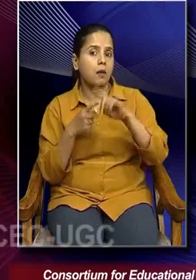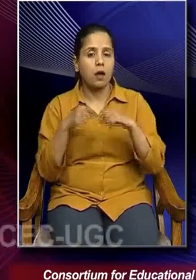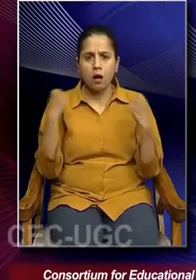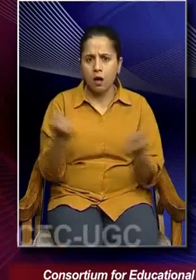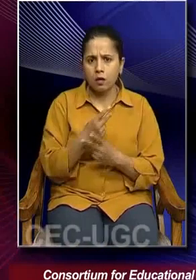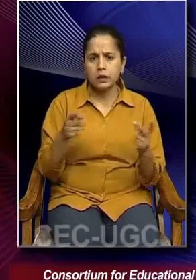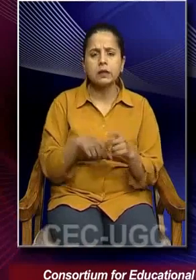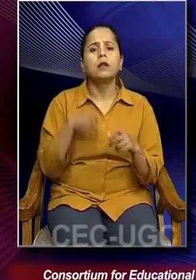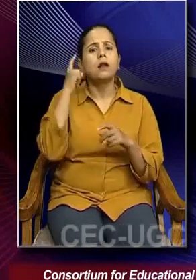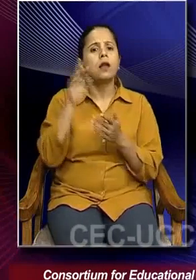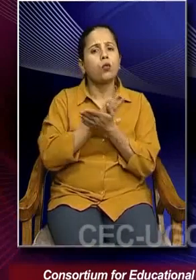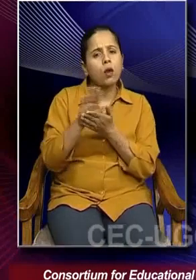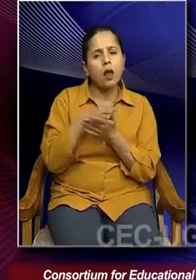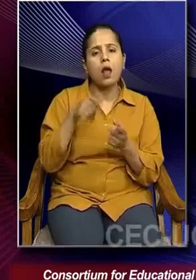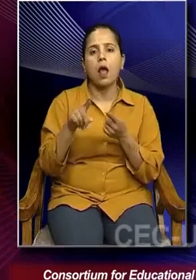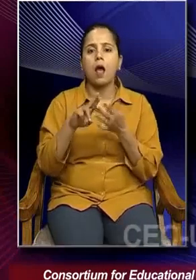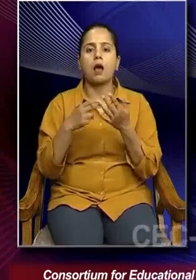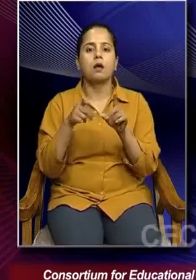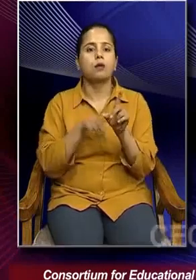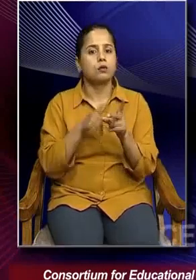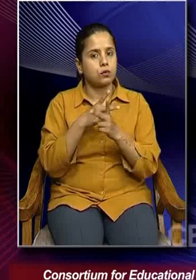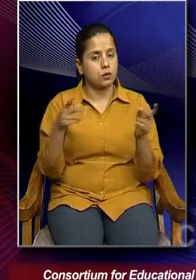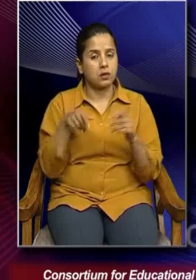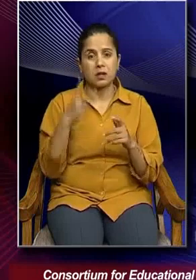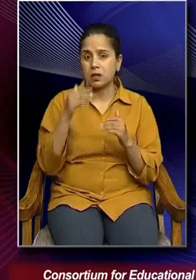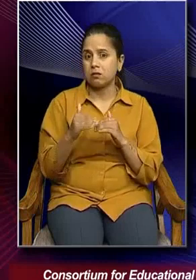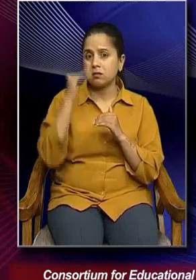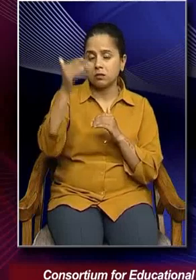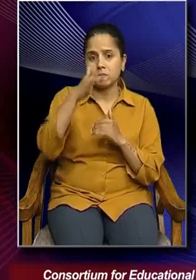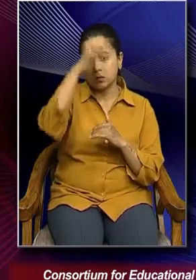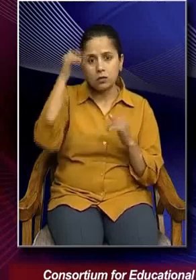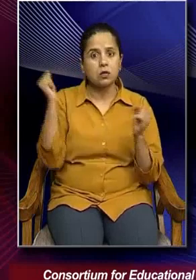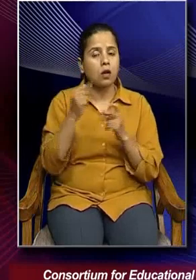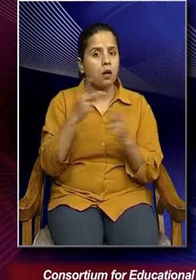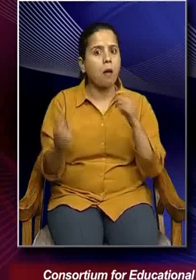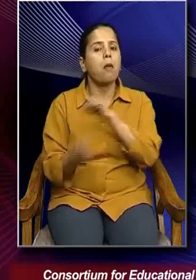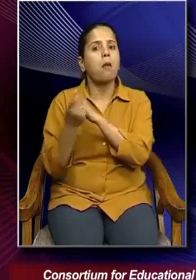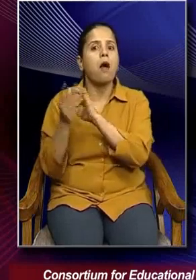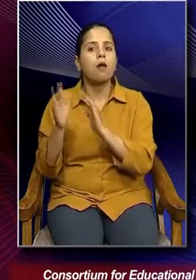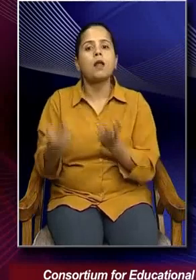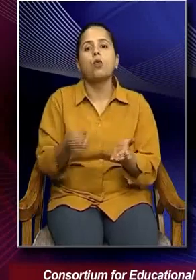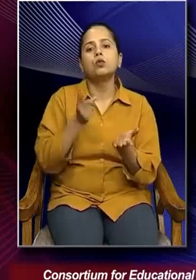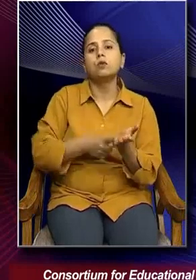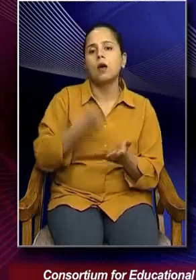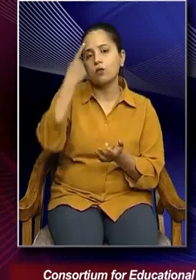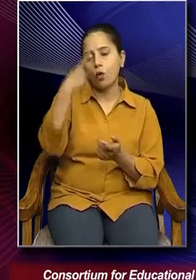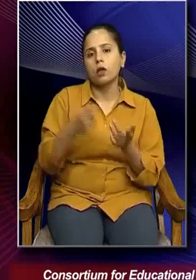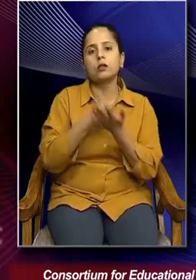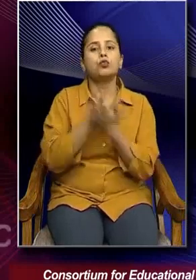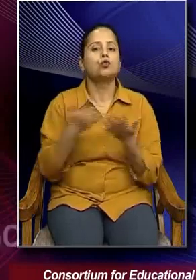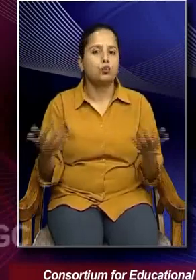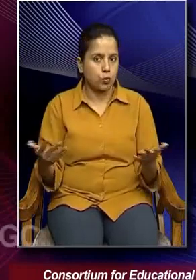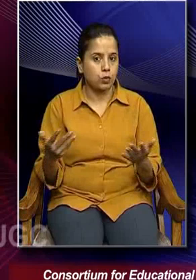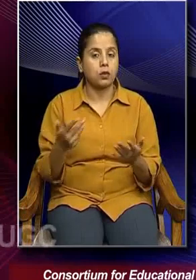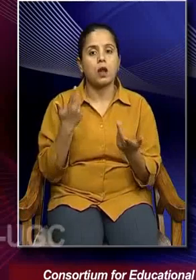clean energy. So as extreme weather events are occurring, the demand for resources,